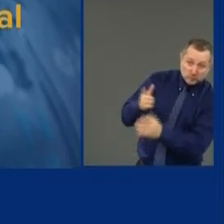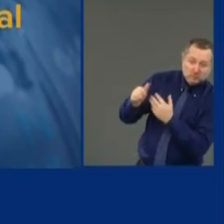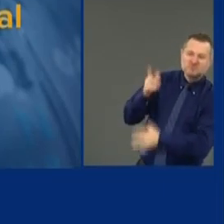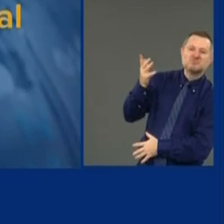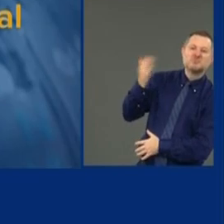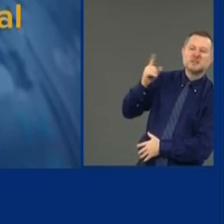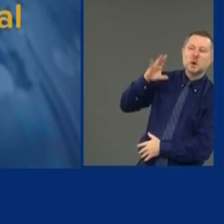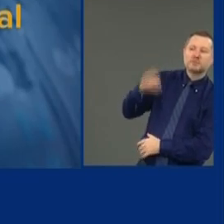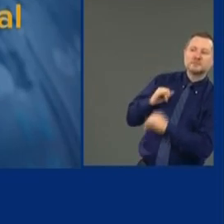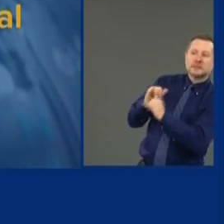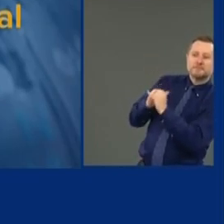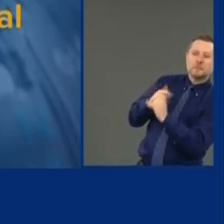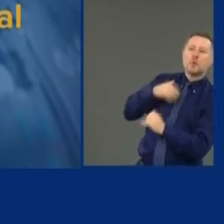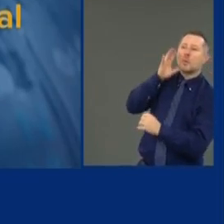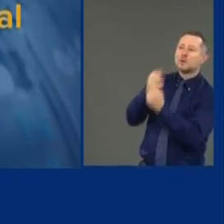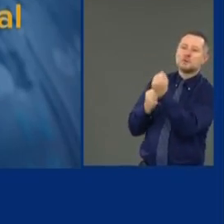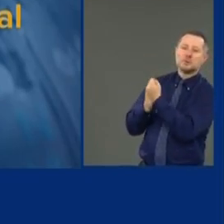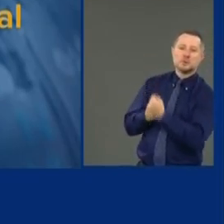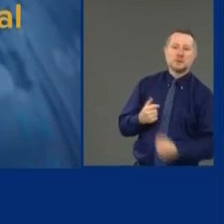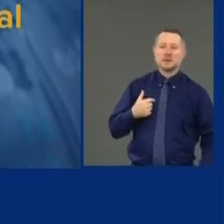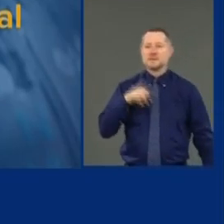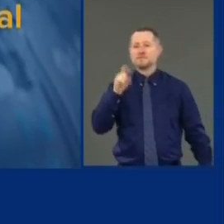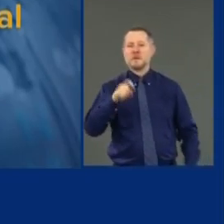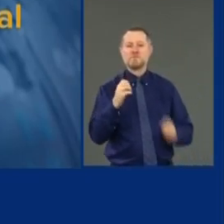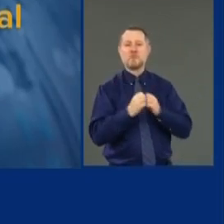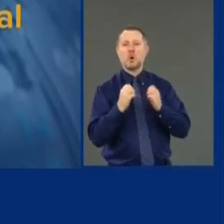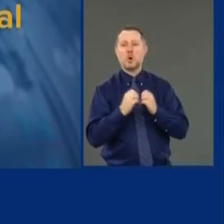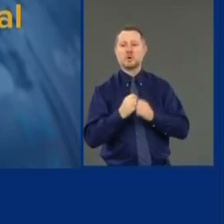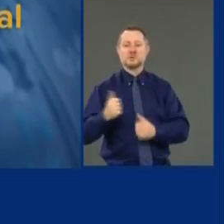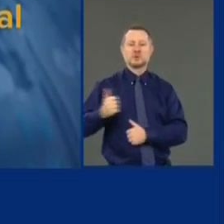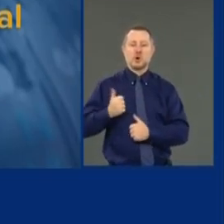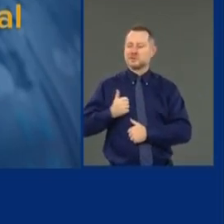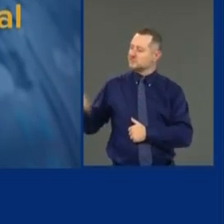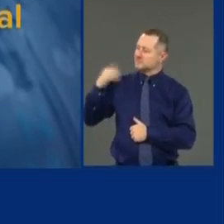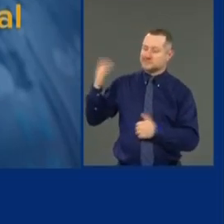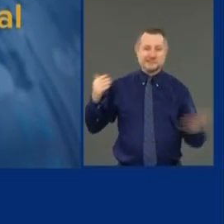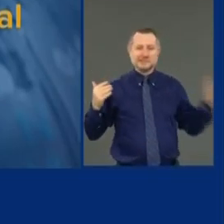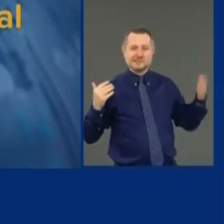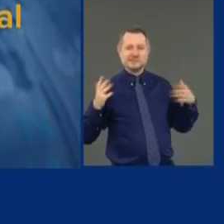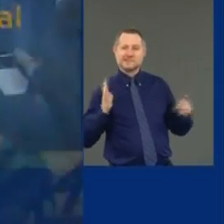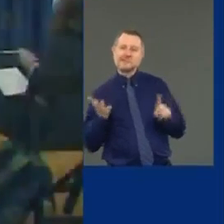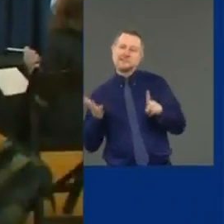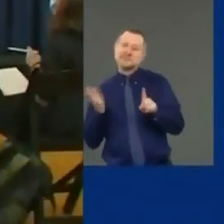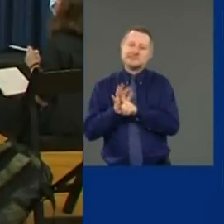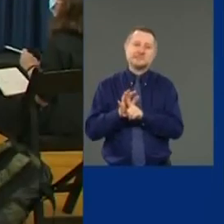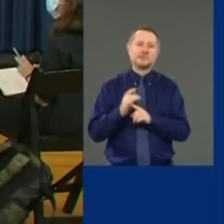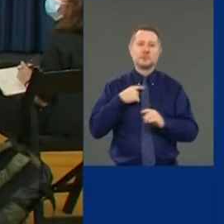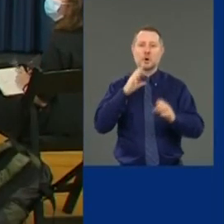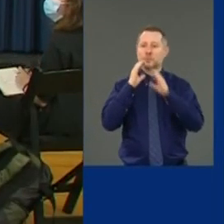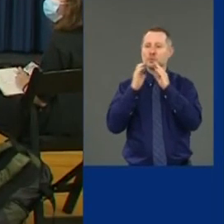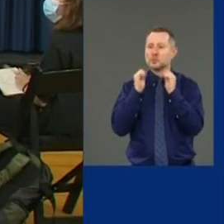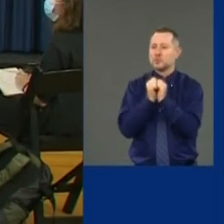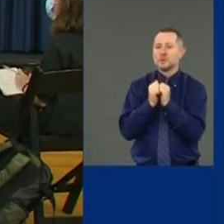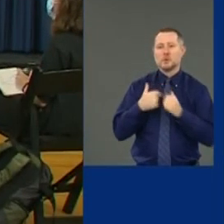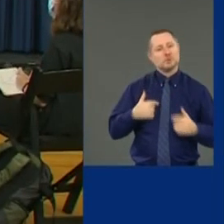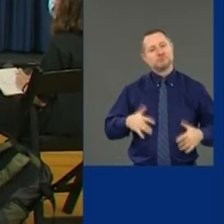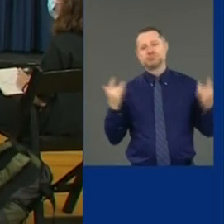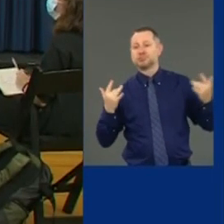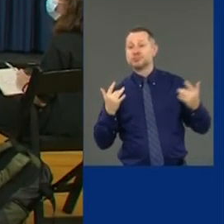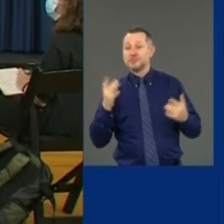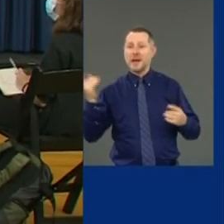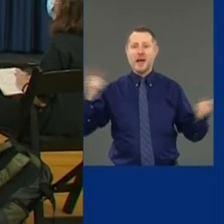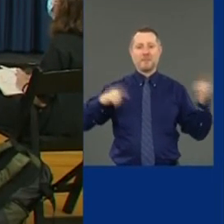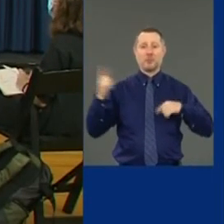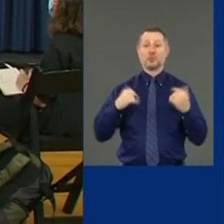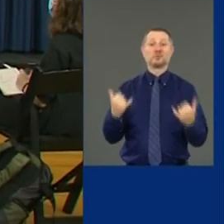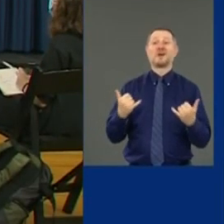bring in reinforcements to help us communicate that message, and I'm pleased to have them with us today. And I want to thank